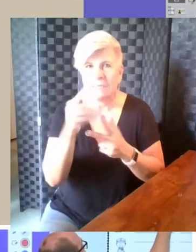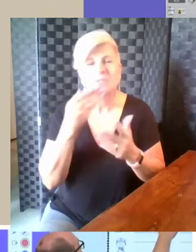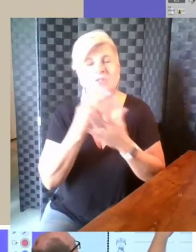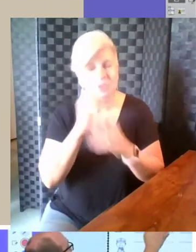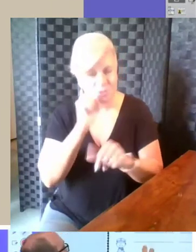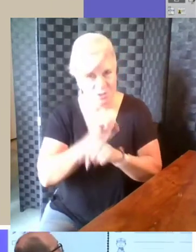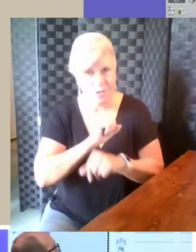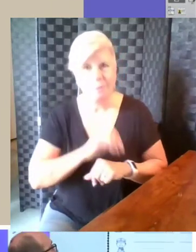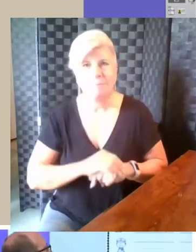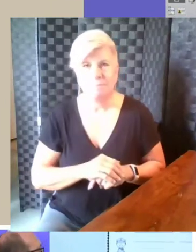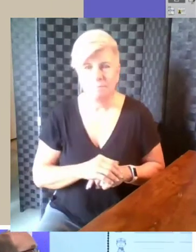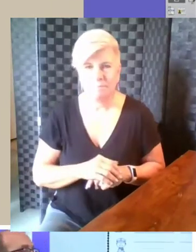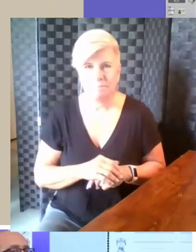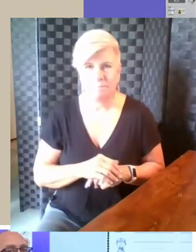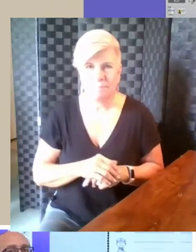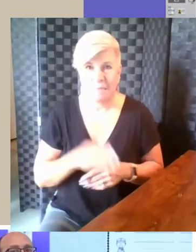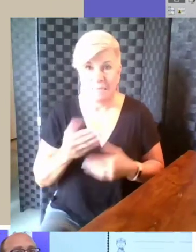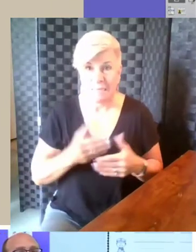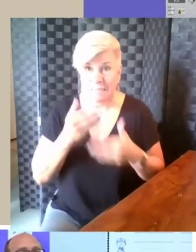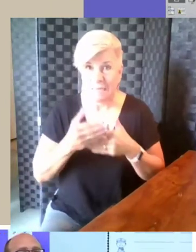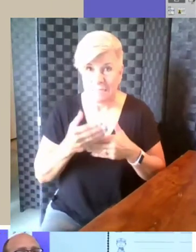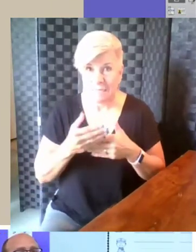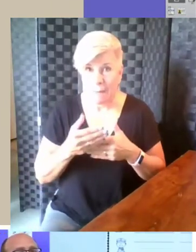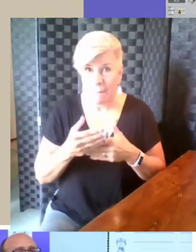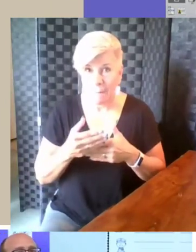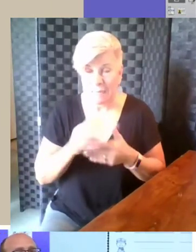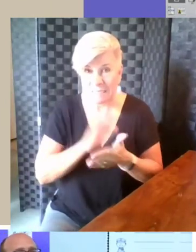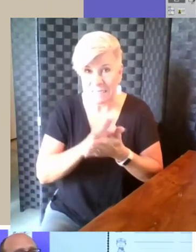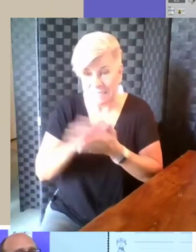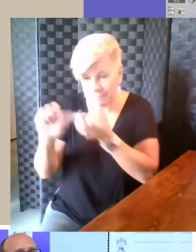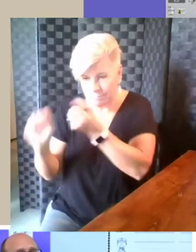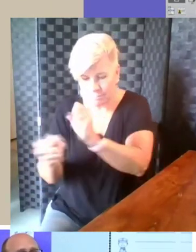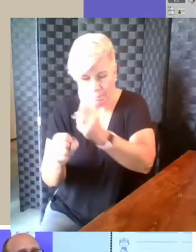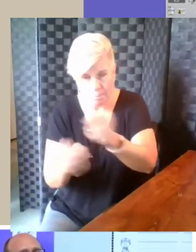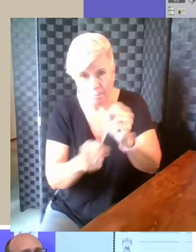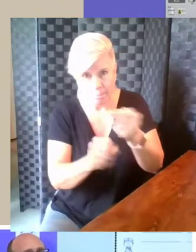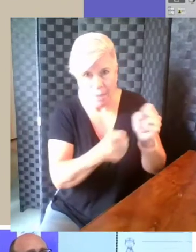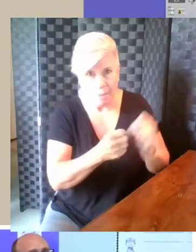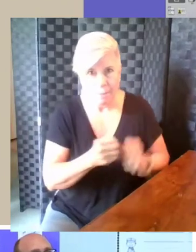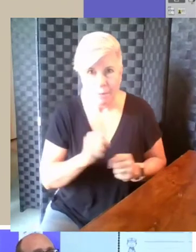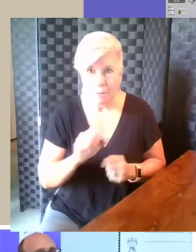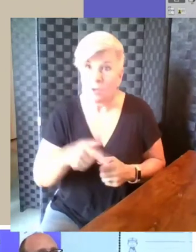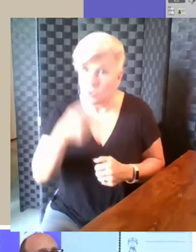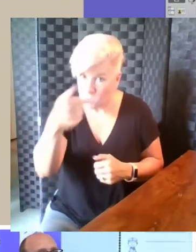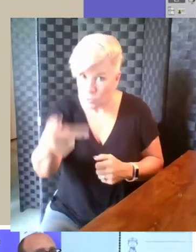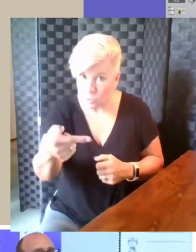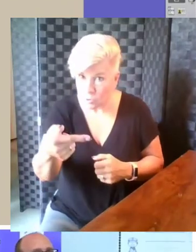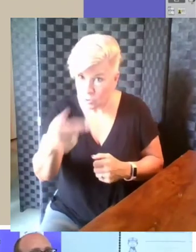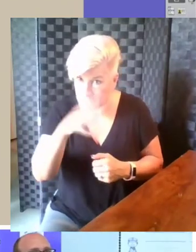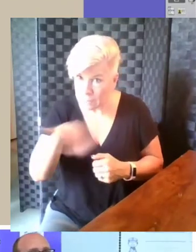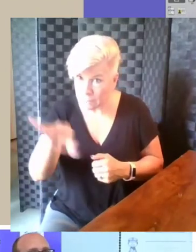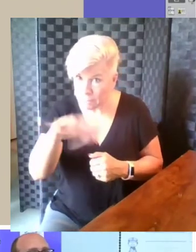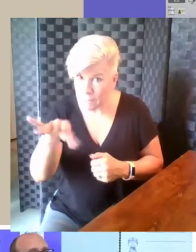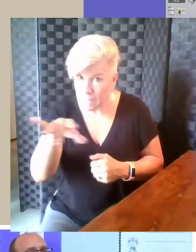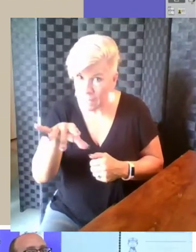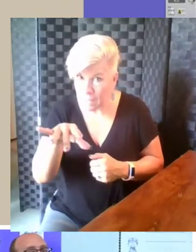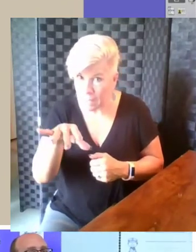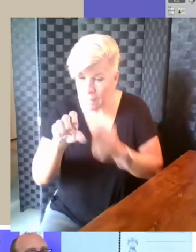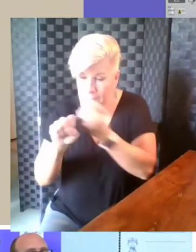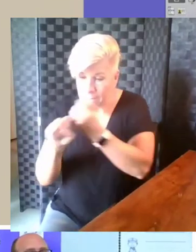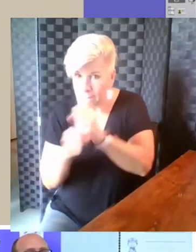R-O-D. Next one is mop. Your turn to spell it. You can say it out loud or write it in your journal or on a